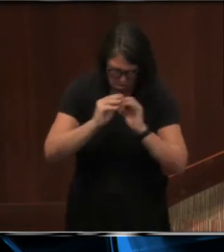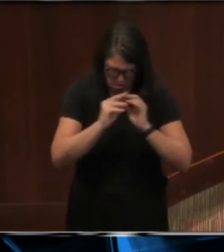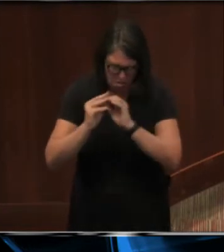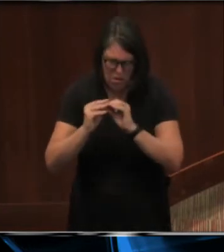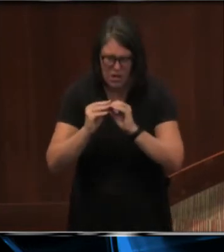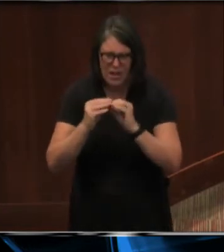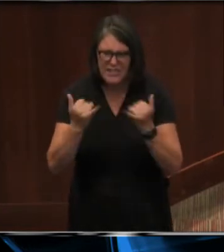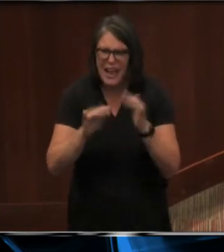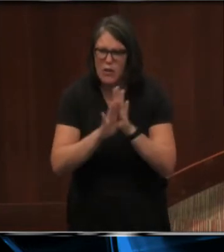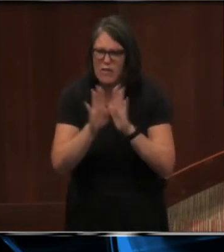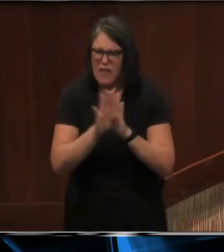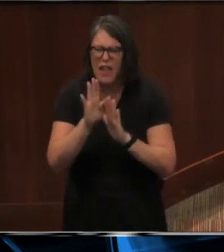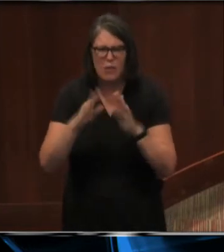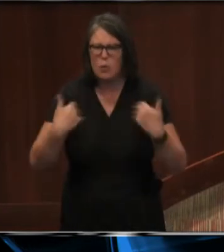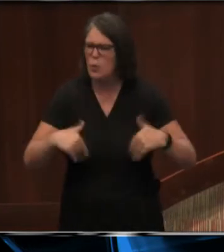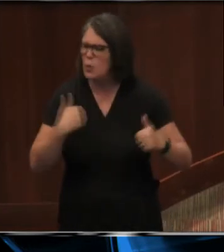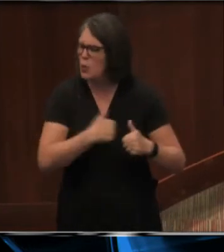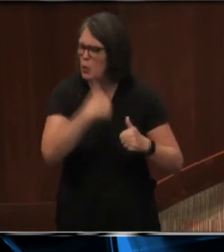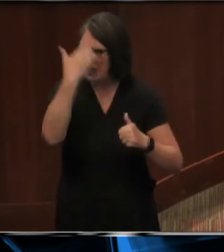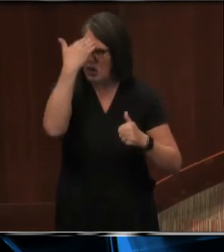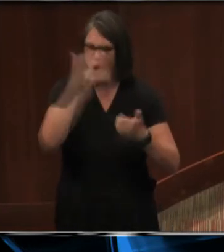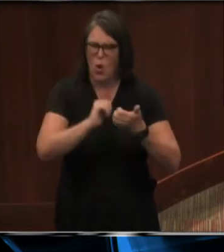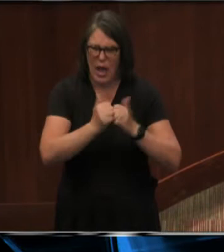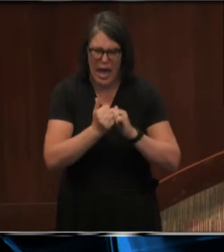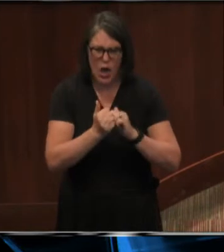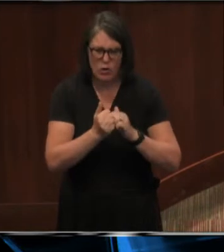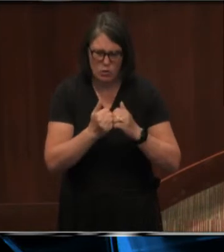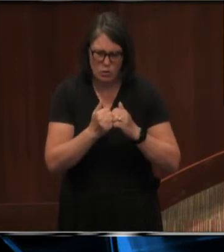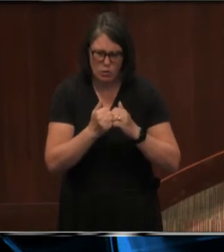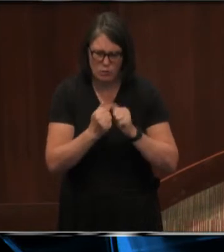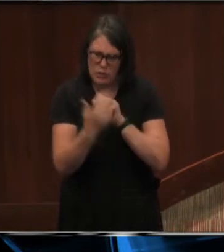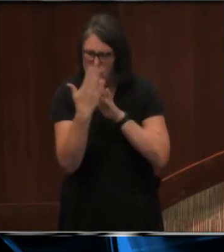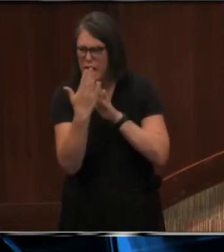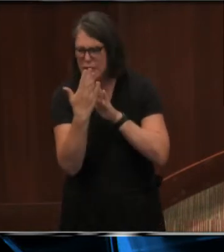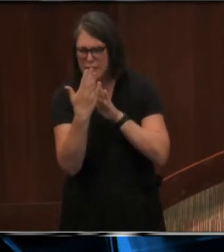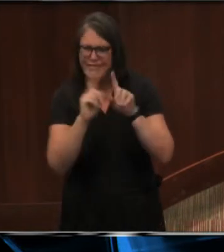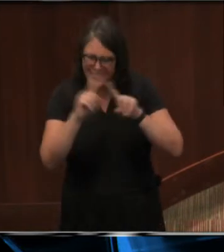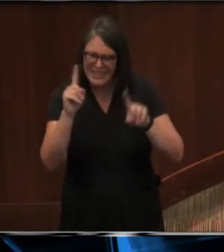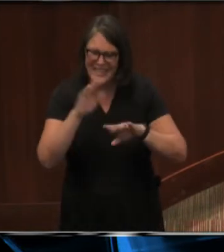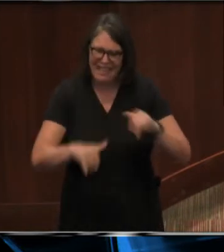so dramatically in this 21st century here.